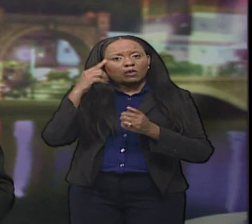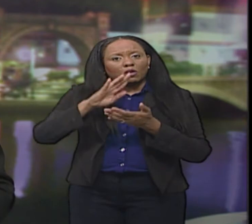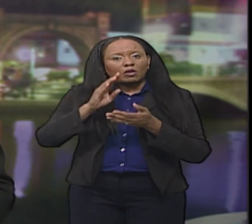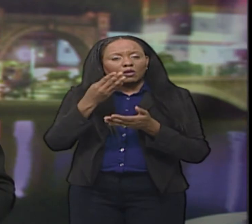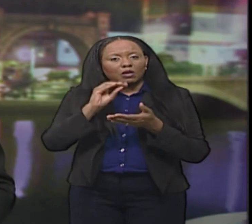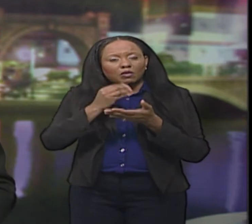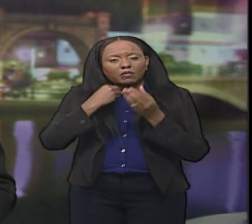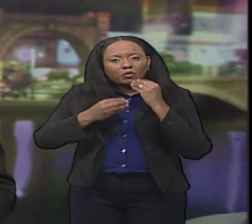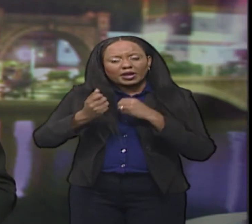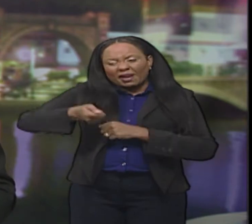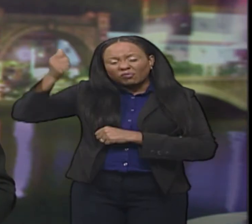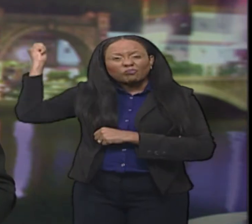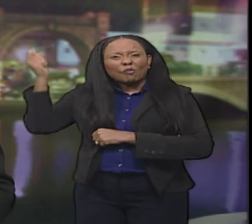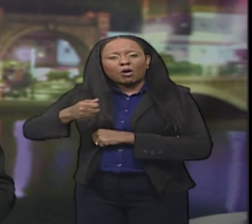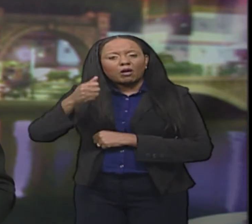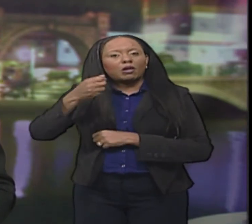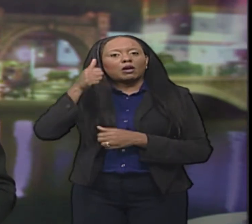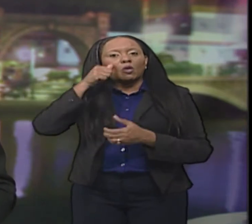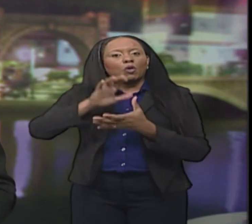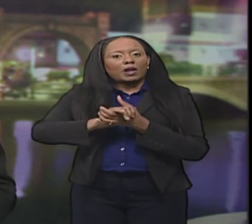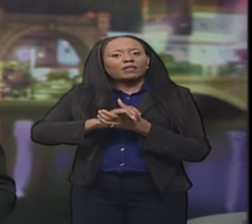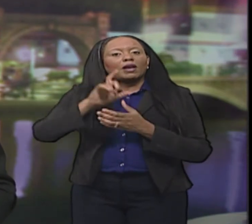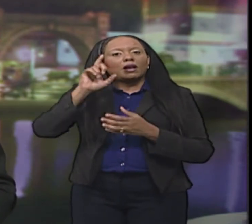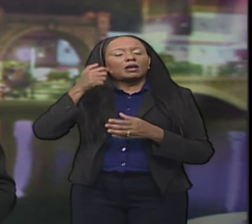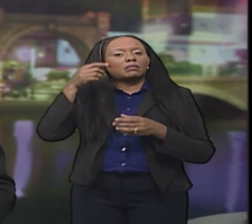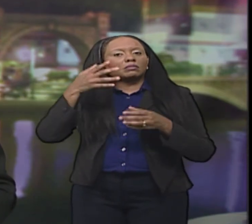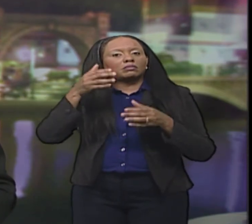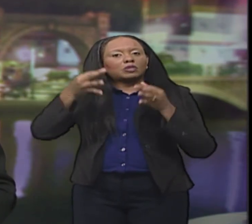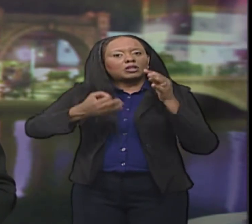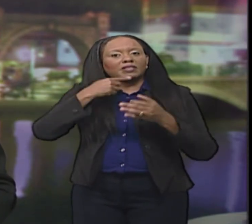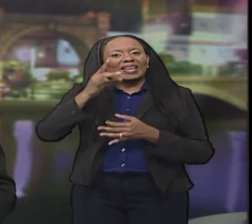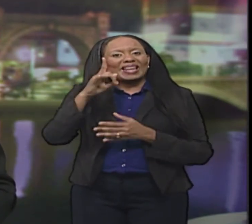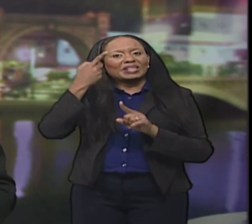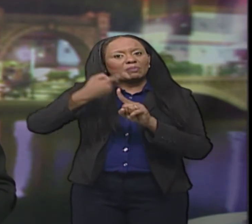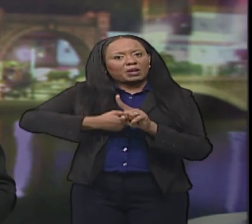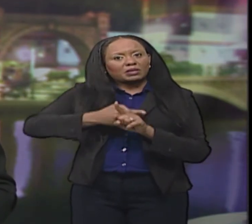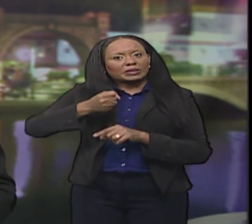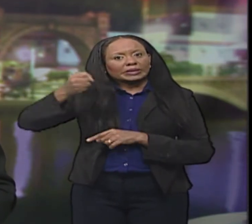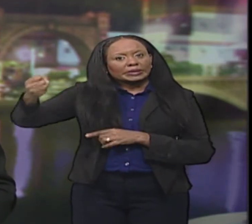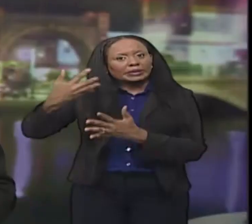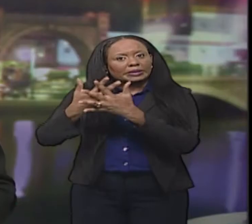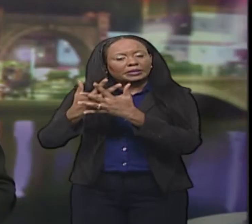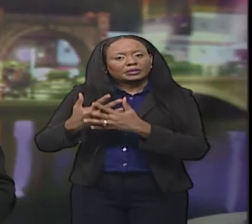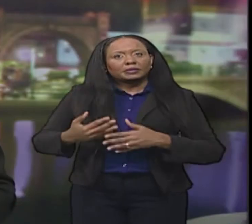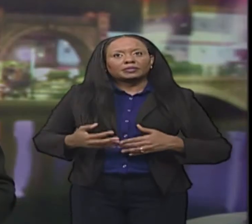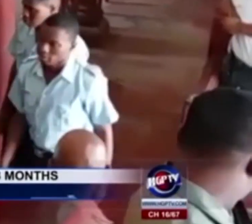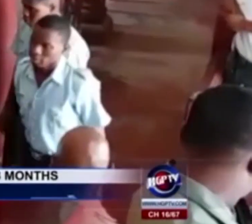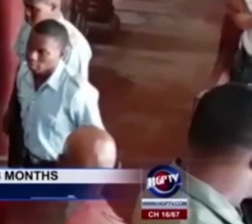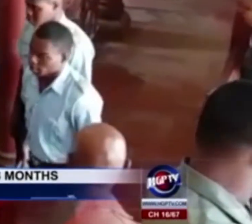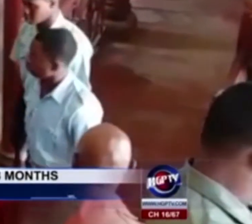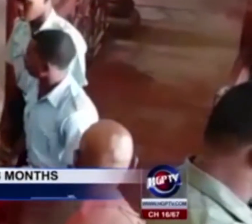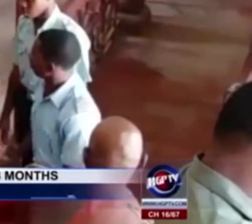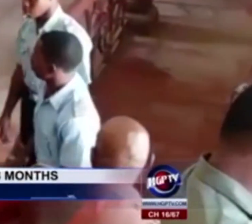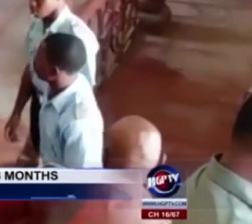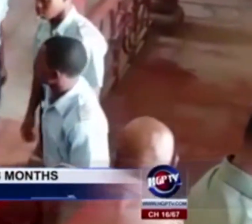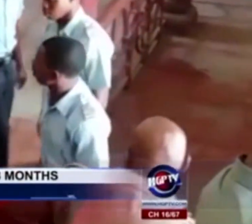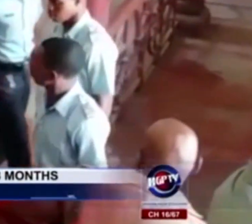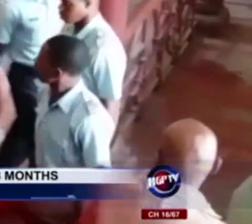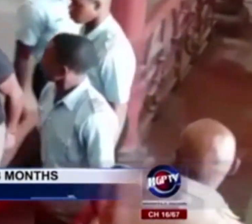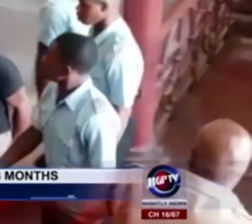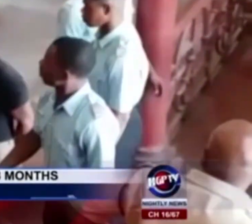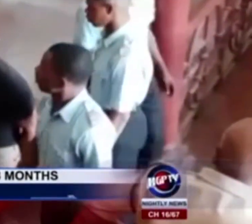as we hear in this HGP-TV report. The 43-year-old Colin Millington stood before Magistrate Judy